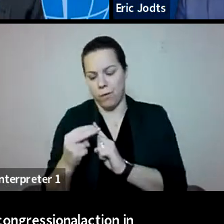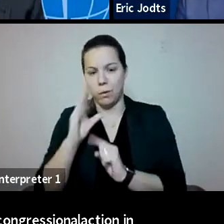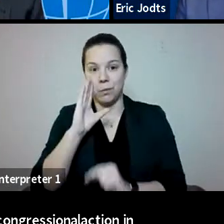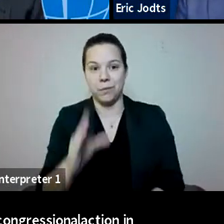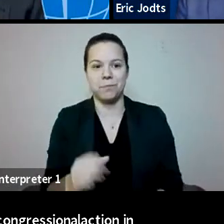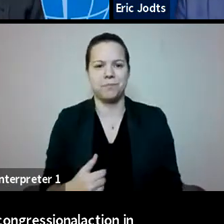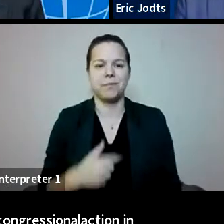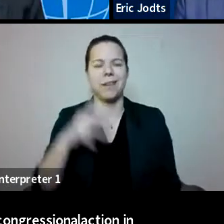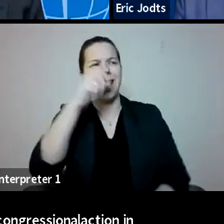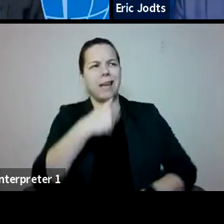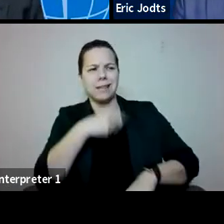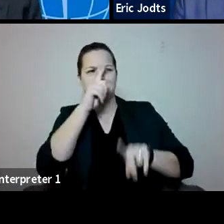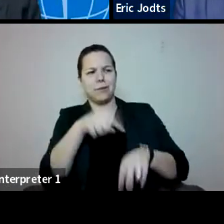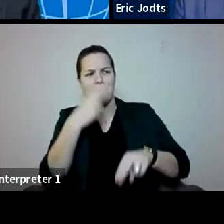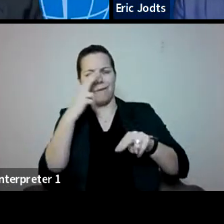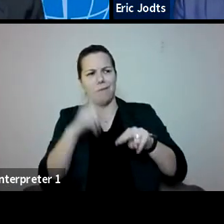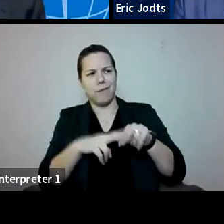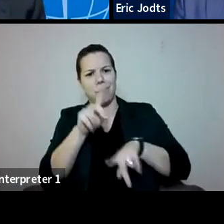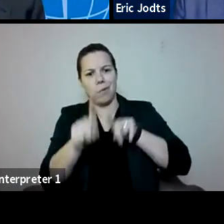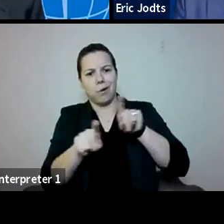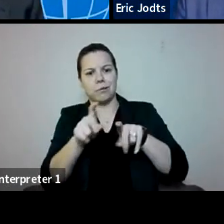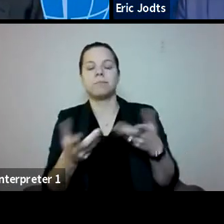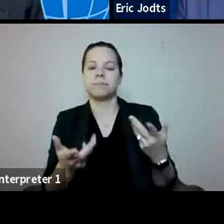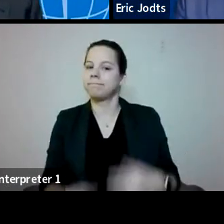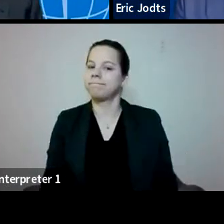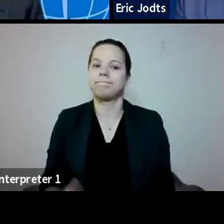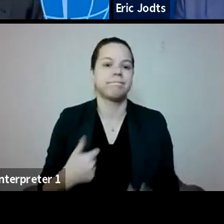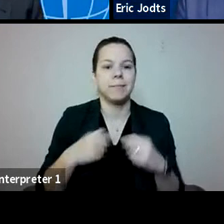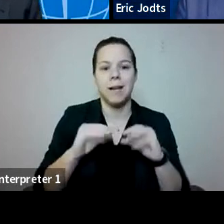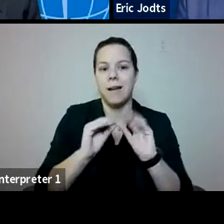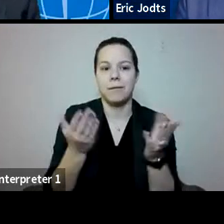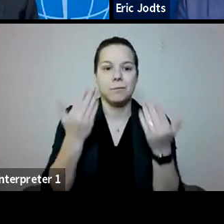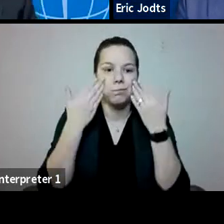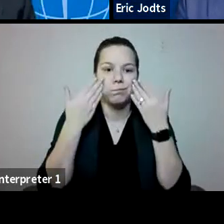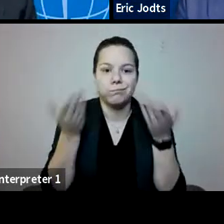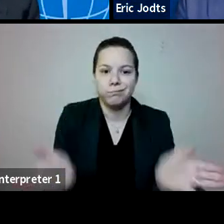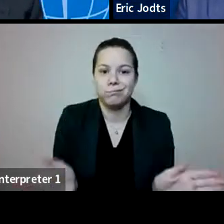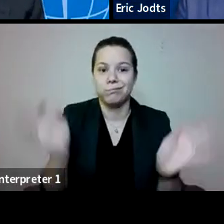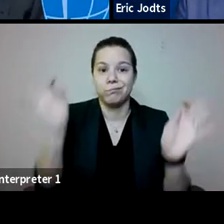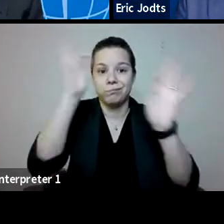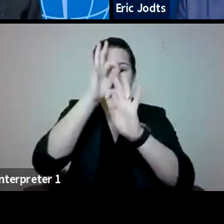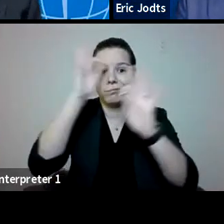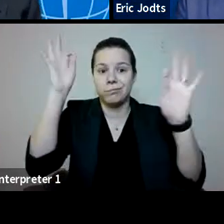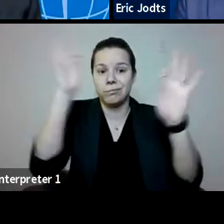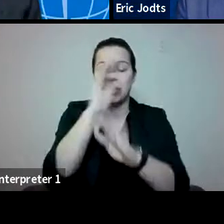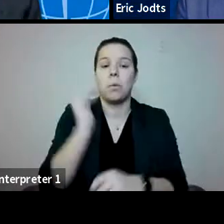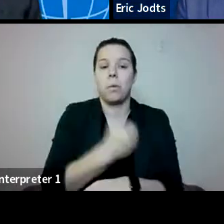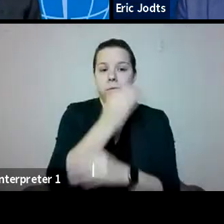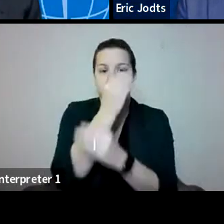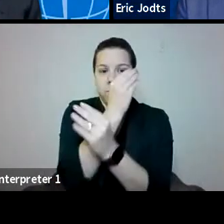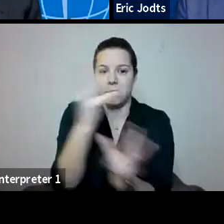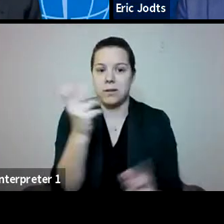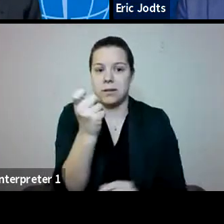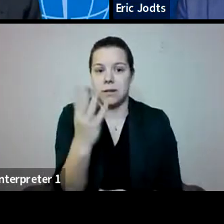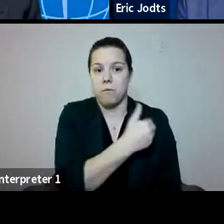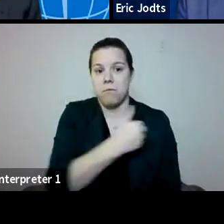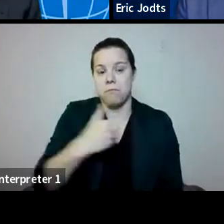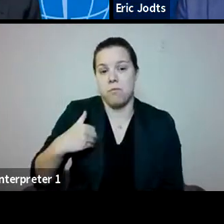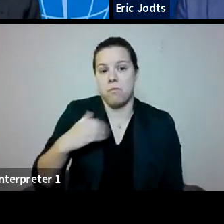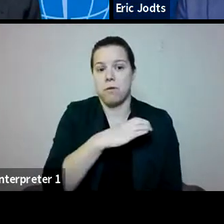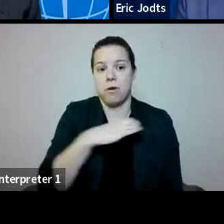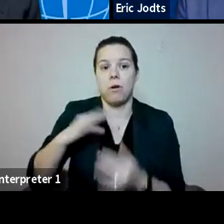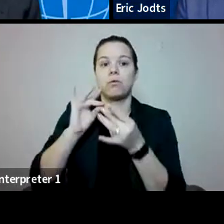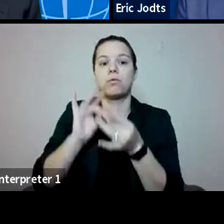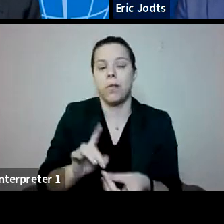ones. I honestly don't know. We have informed several members of Congress about the